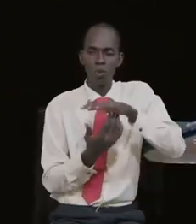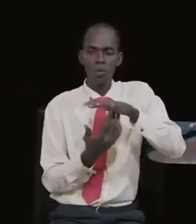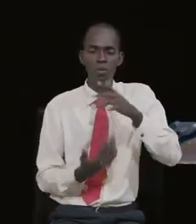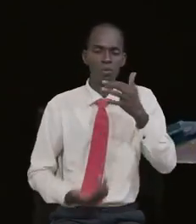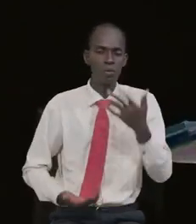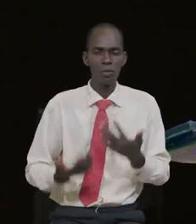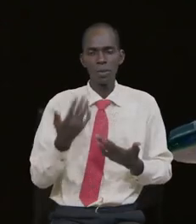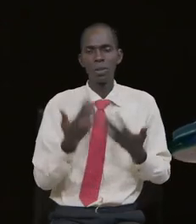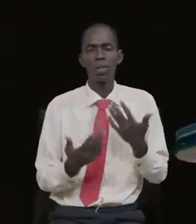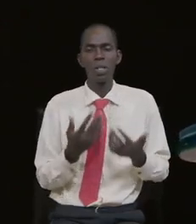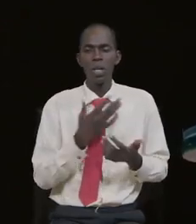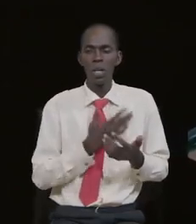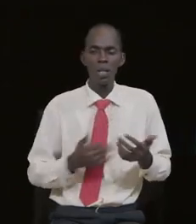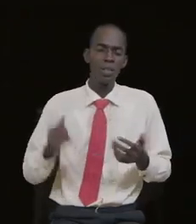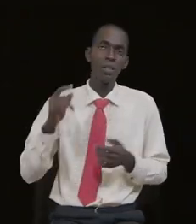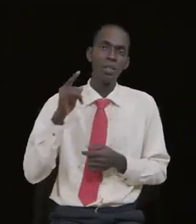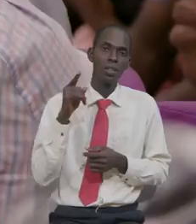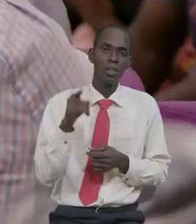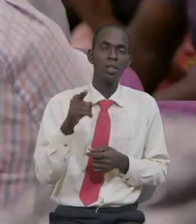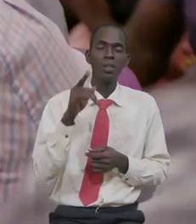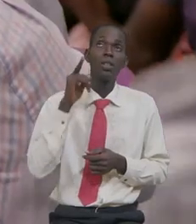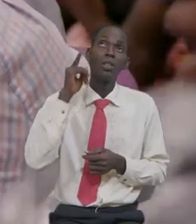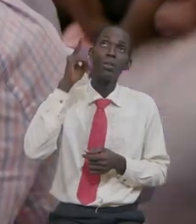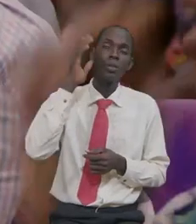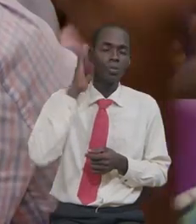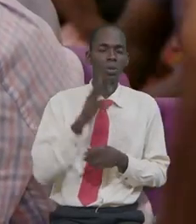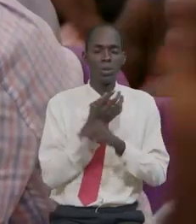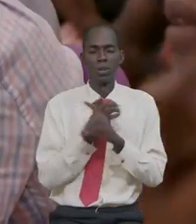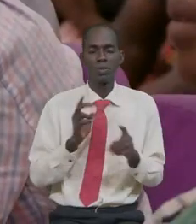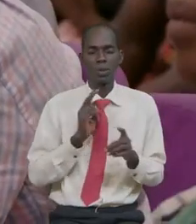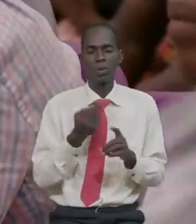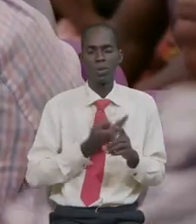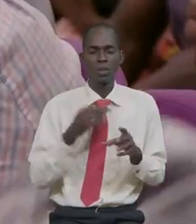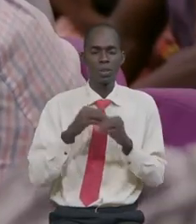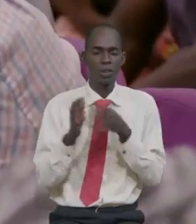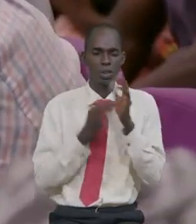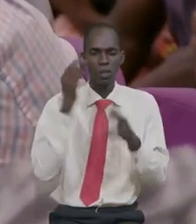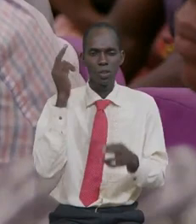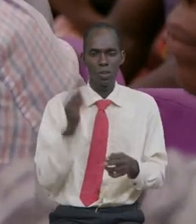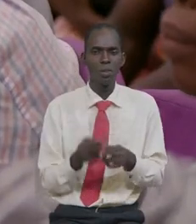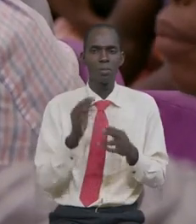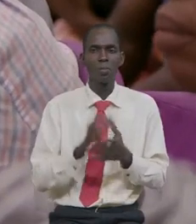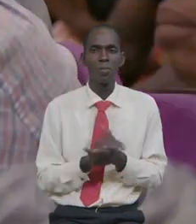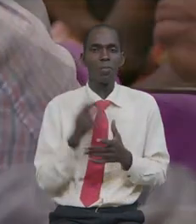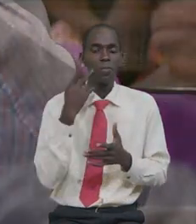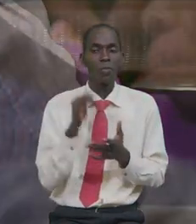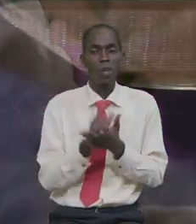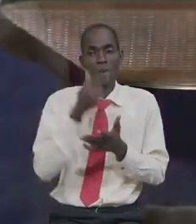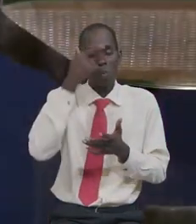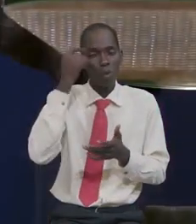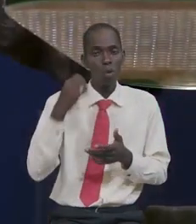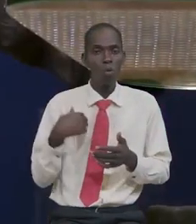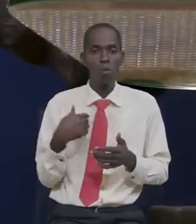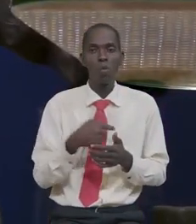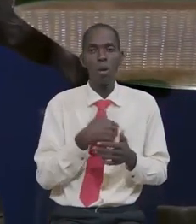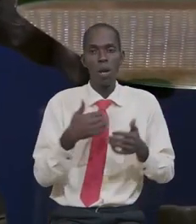He will deliver us. Shadrach, Meshach, and Abednego, can you be sure? Because we have read